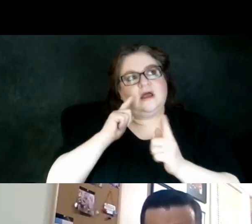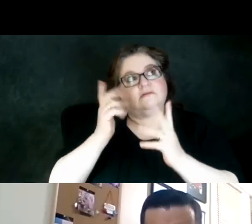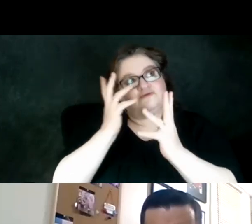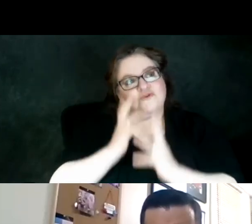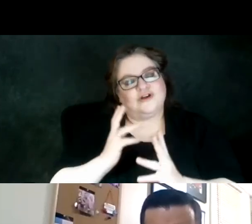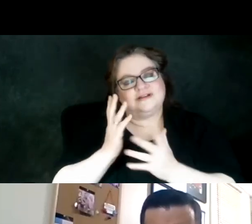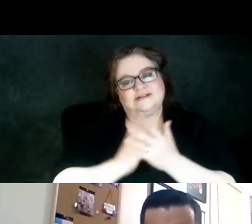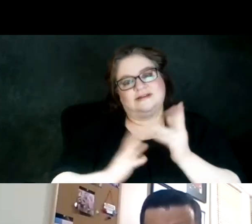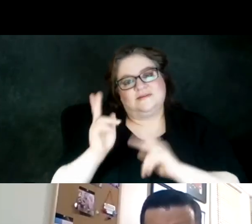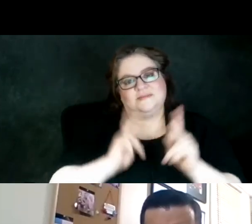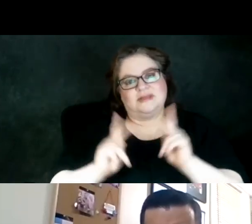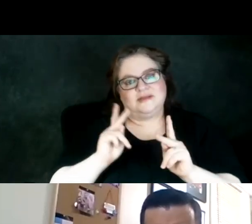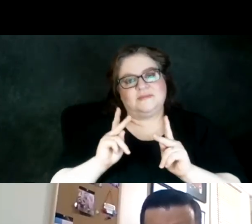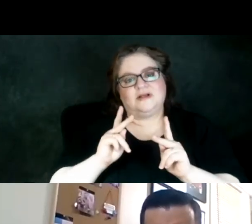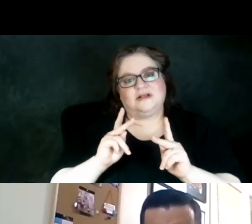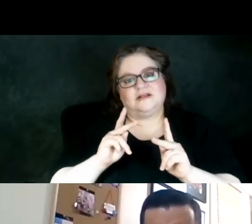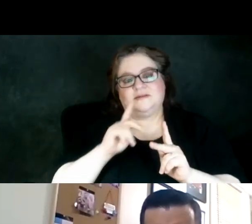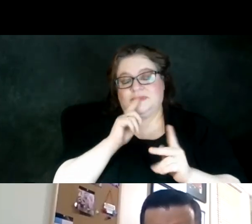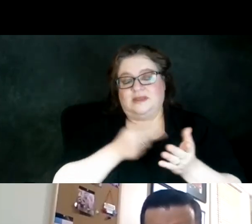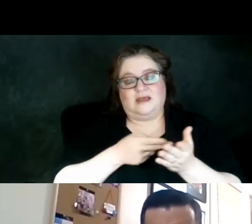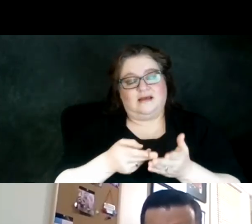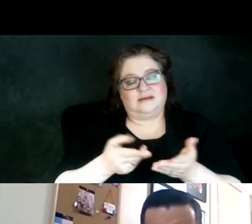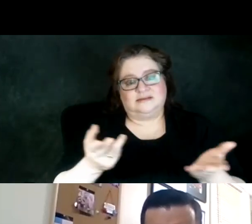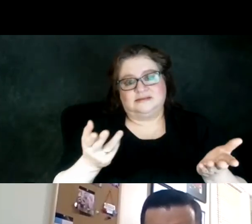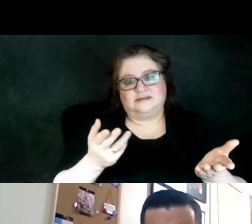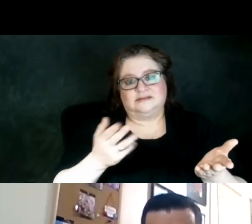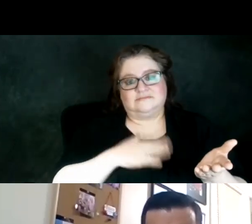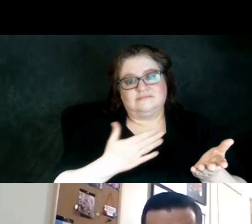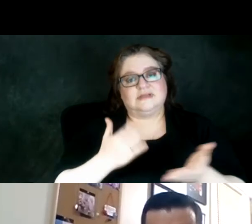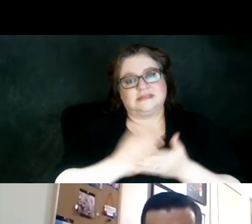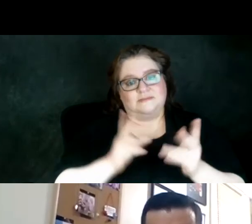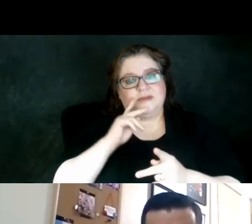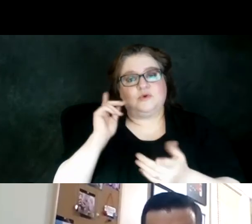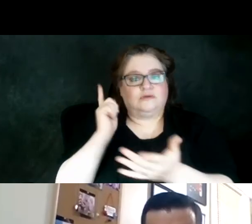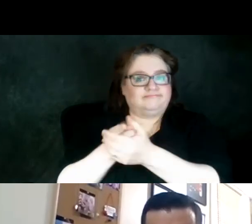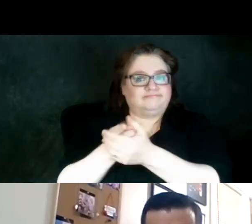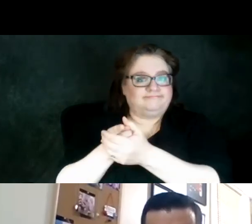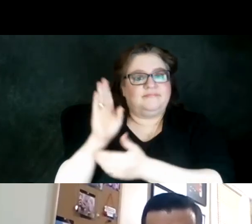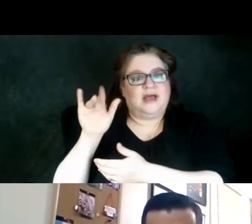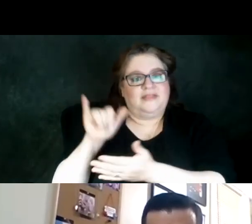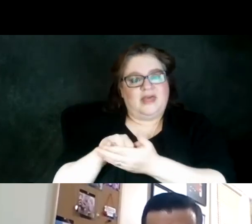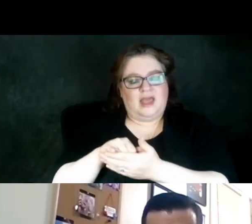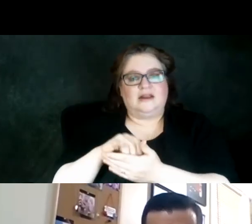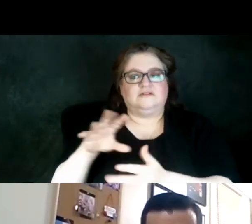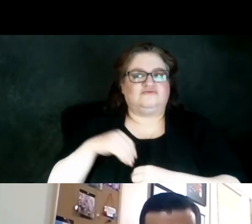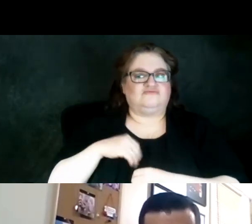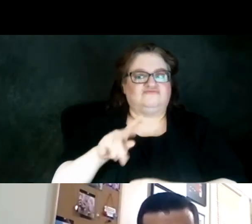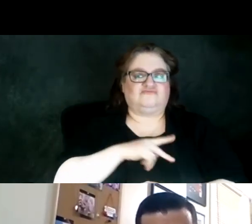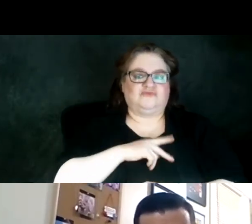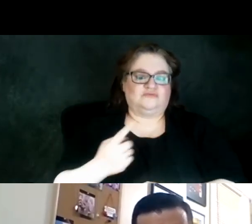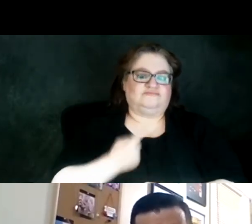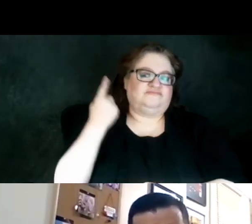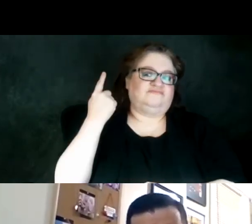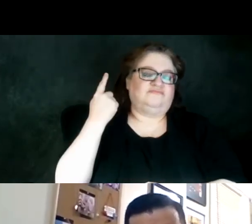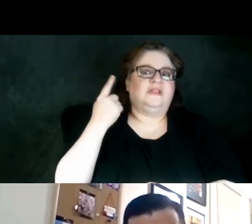Unfortunately, some people, being quite honest, some people were offended by that, took it personal.